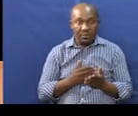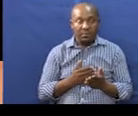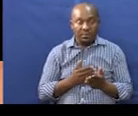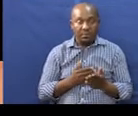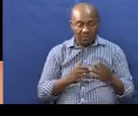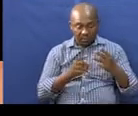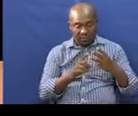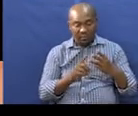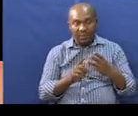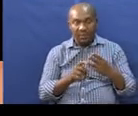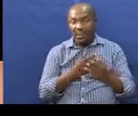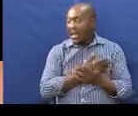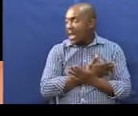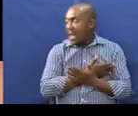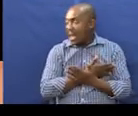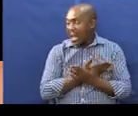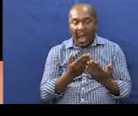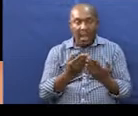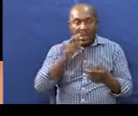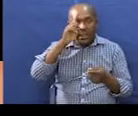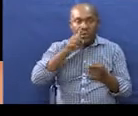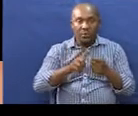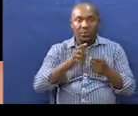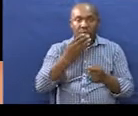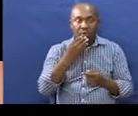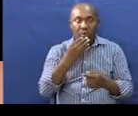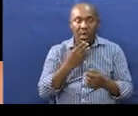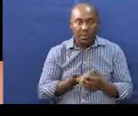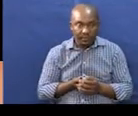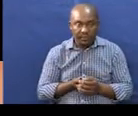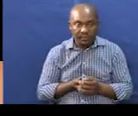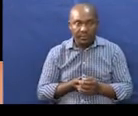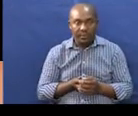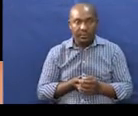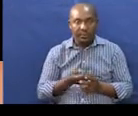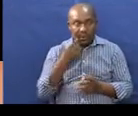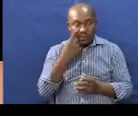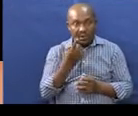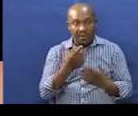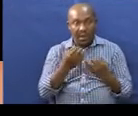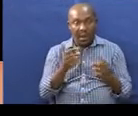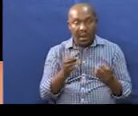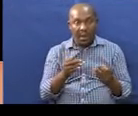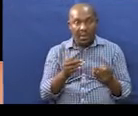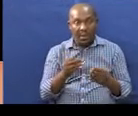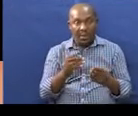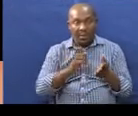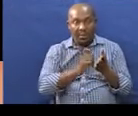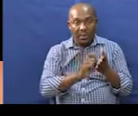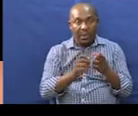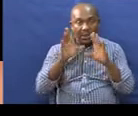Let's see how are we going to write a report of non-reducing